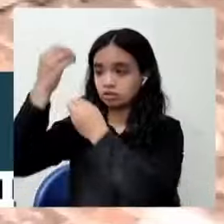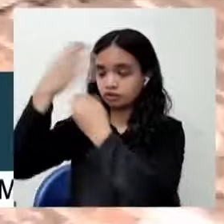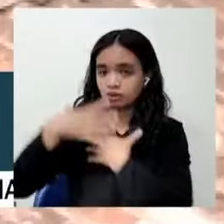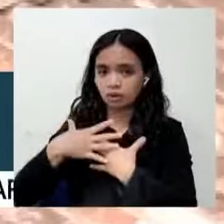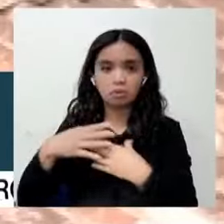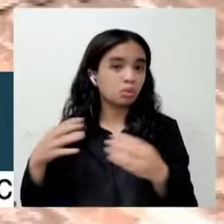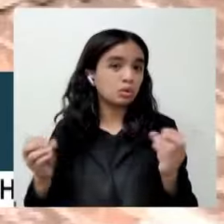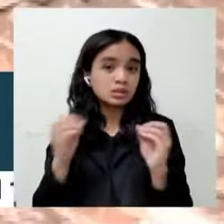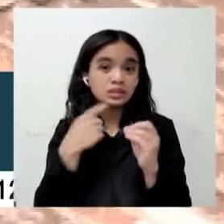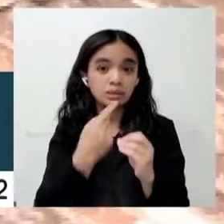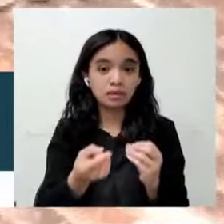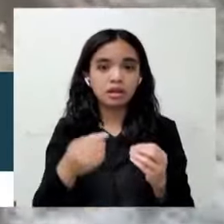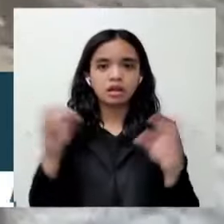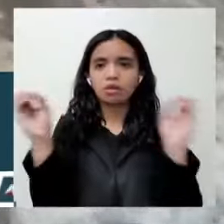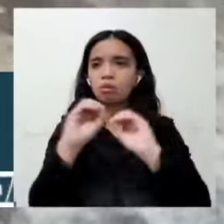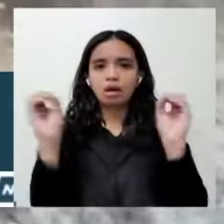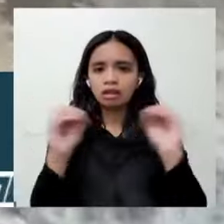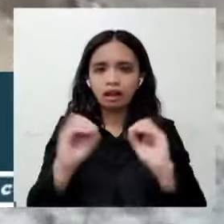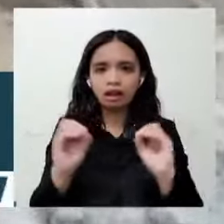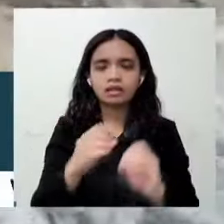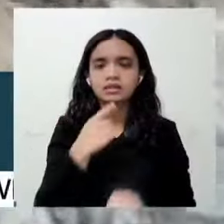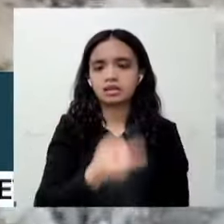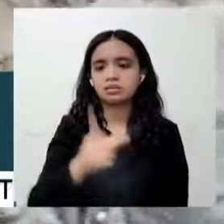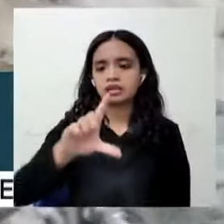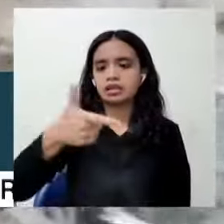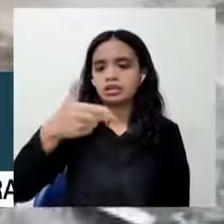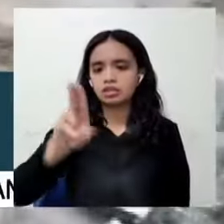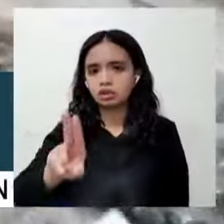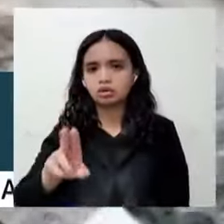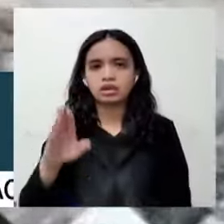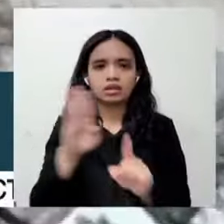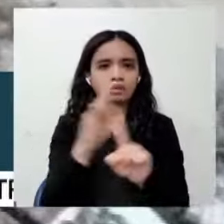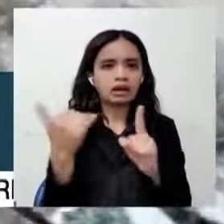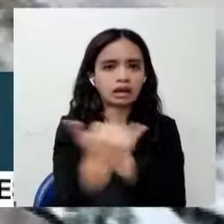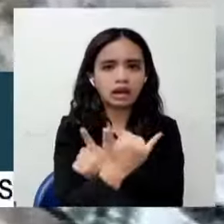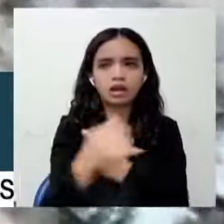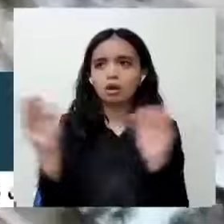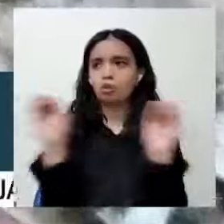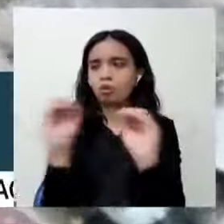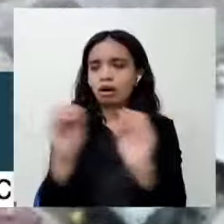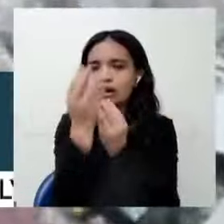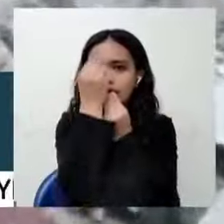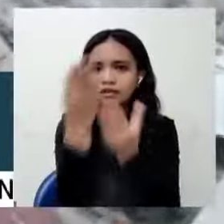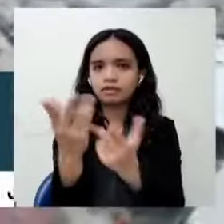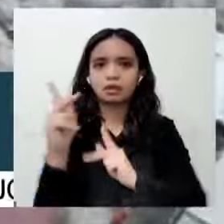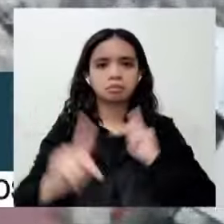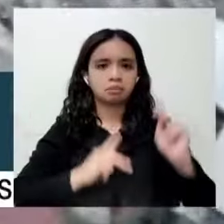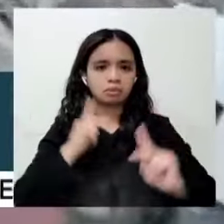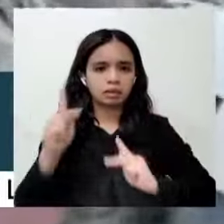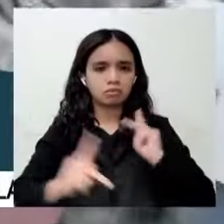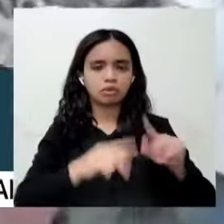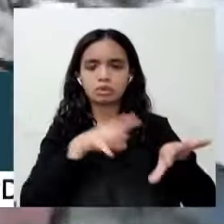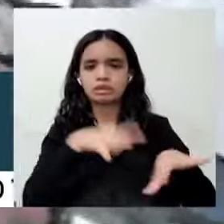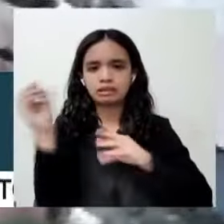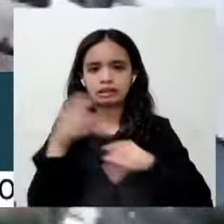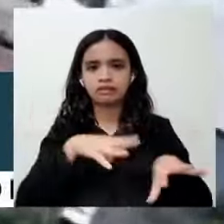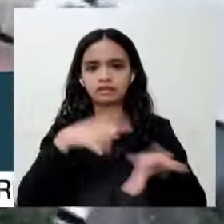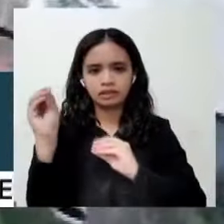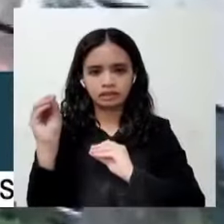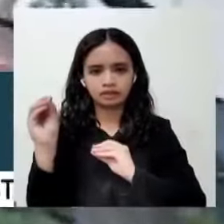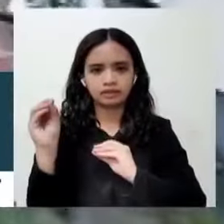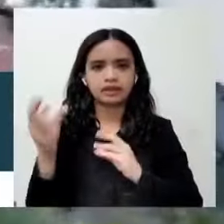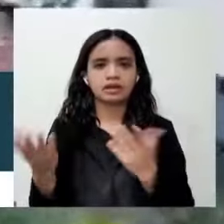even the LGU, even the barangay level, nobody informed the people there na mag-evacuate na kayo.